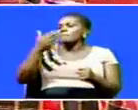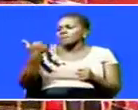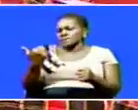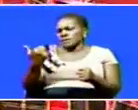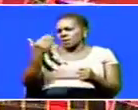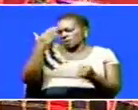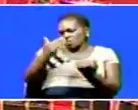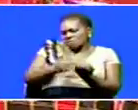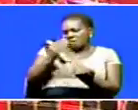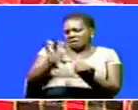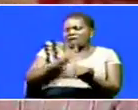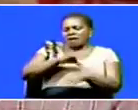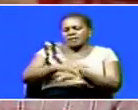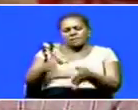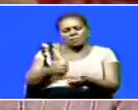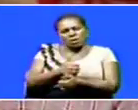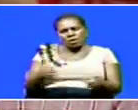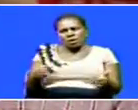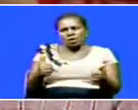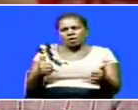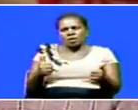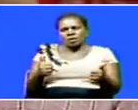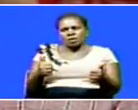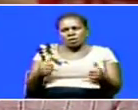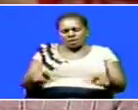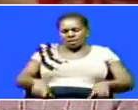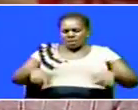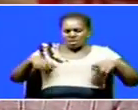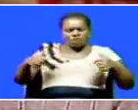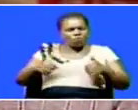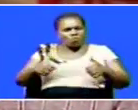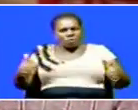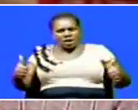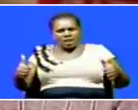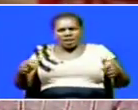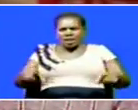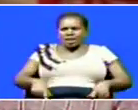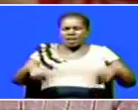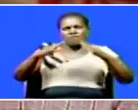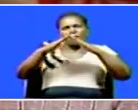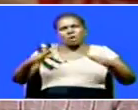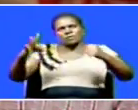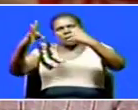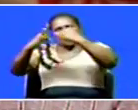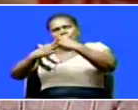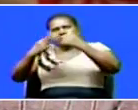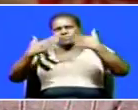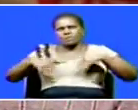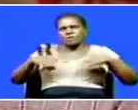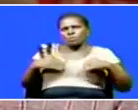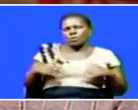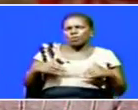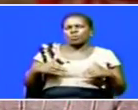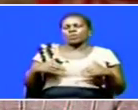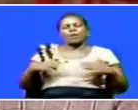thanks to the care given here. Tunakaa salama, tunakaa kwa nyumba watu kama nane,